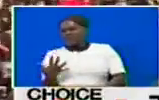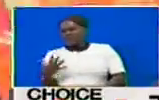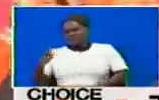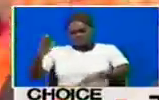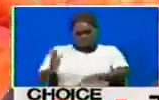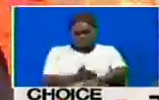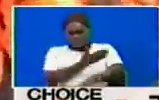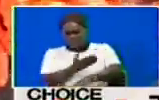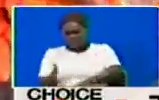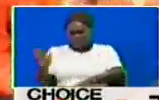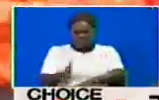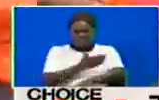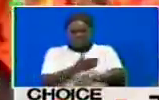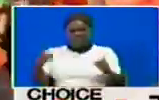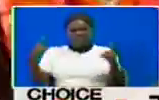artists.